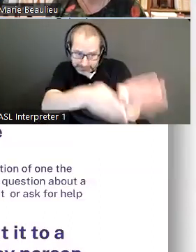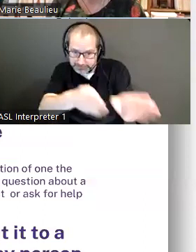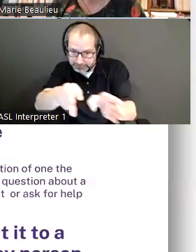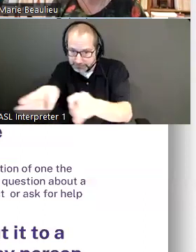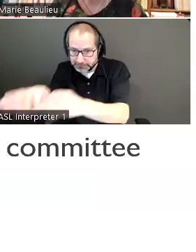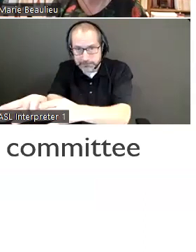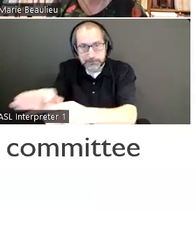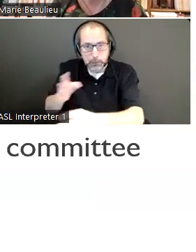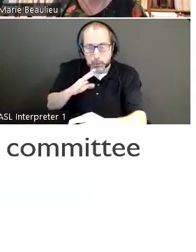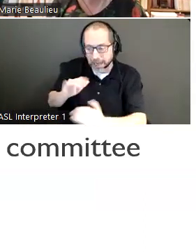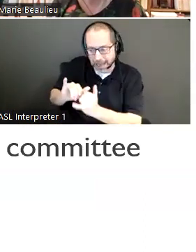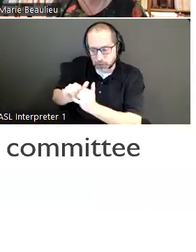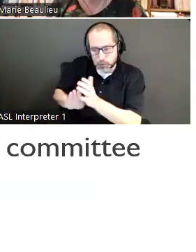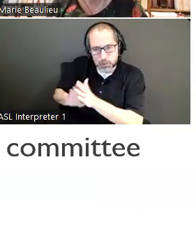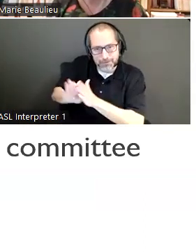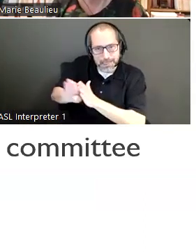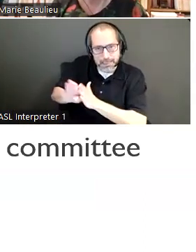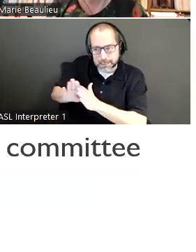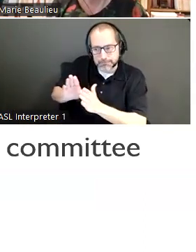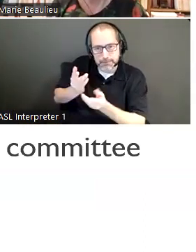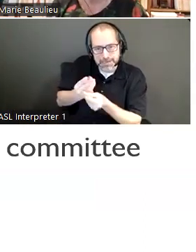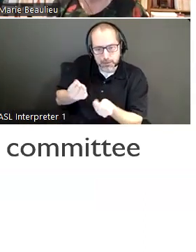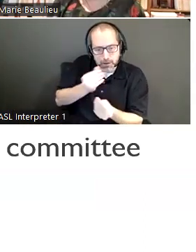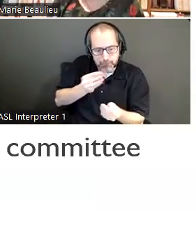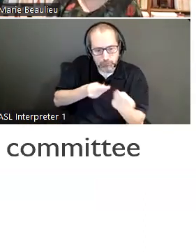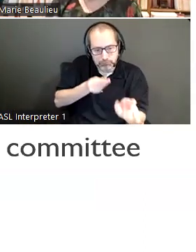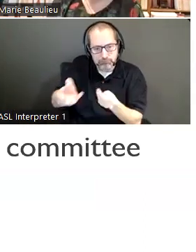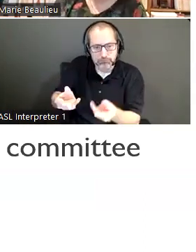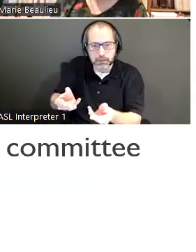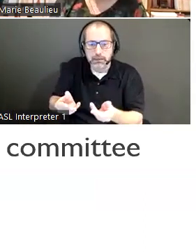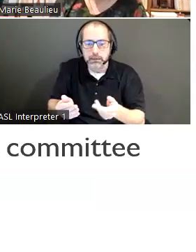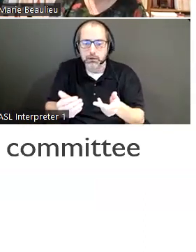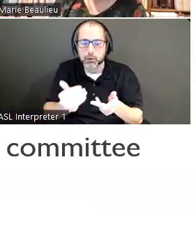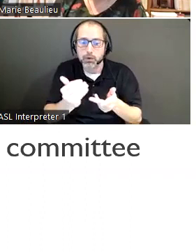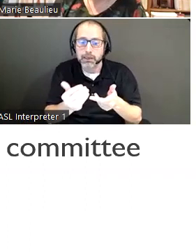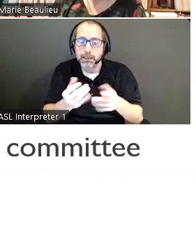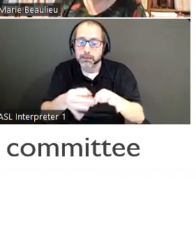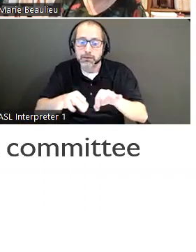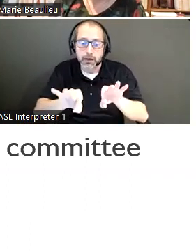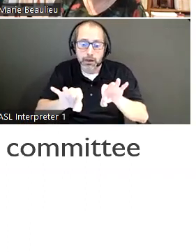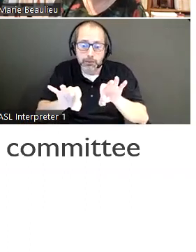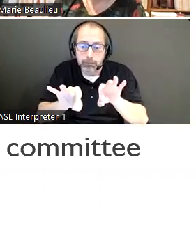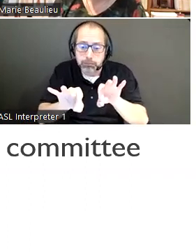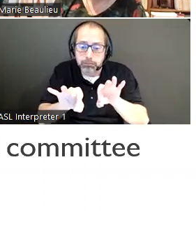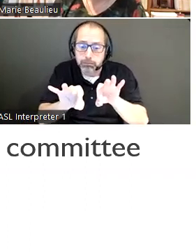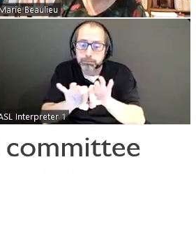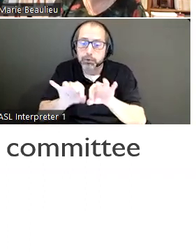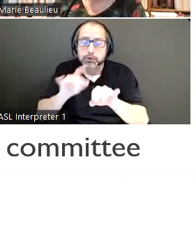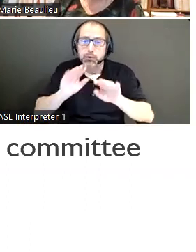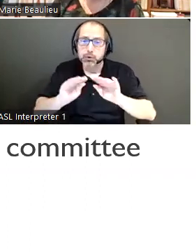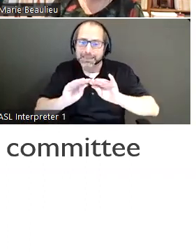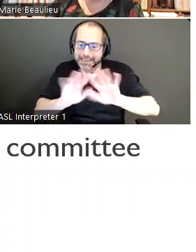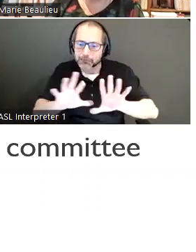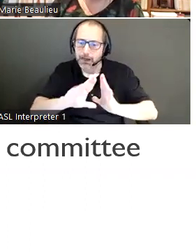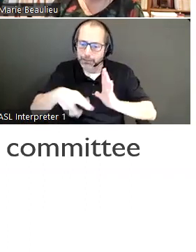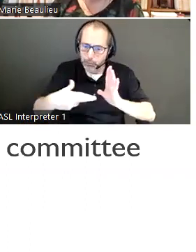mentioned, in the needs section, there was a great importance according to clarify the role of the residence committee.